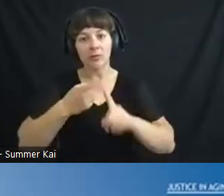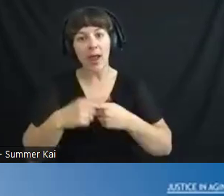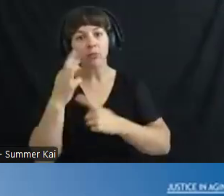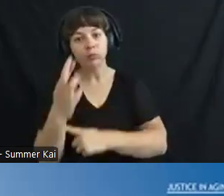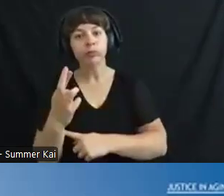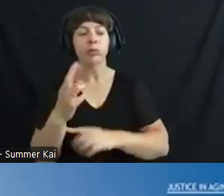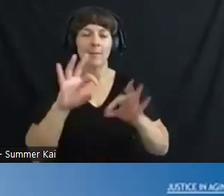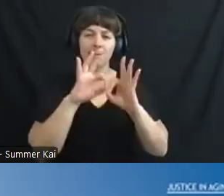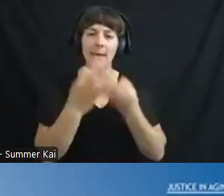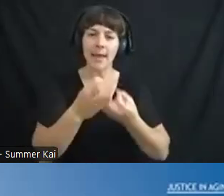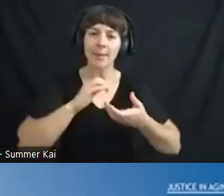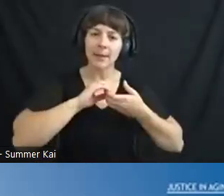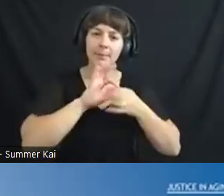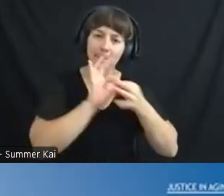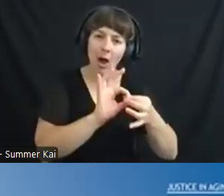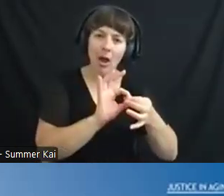family bond. So,